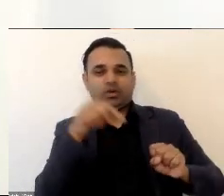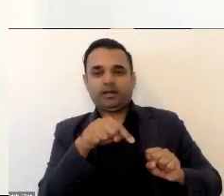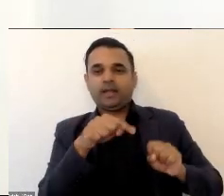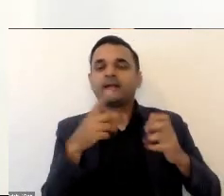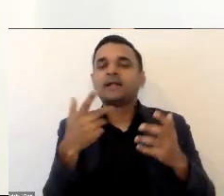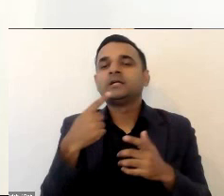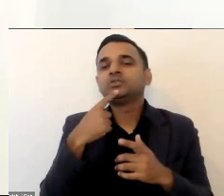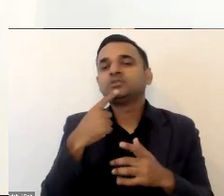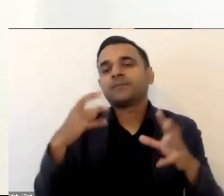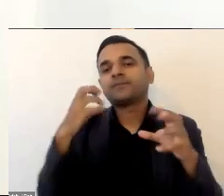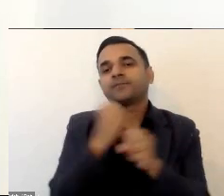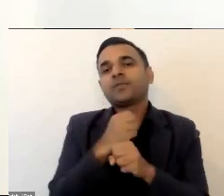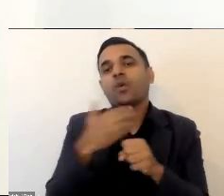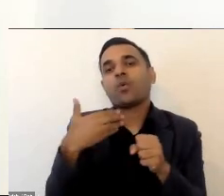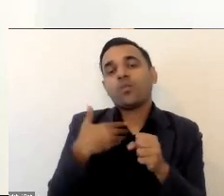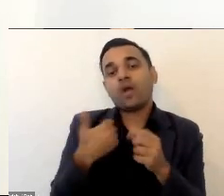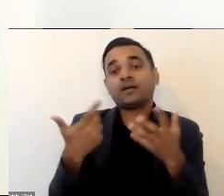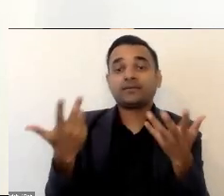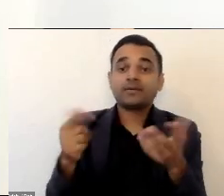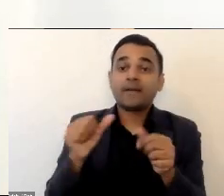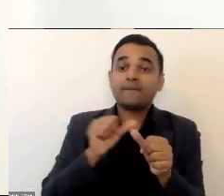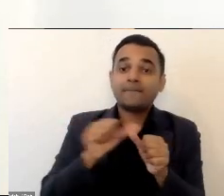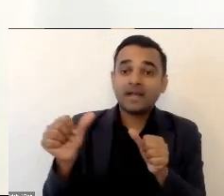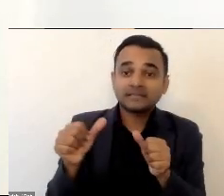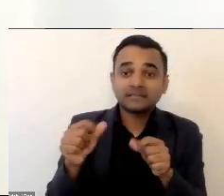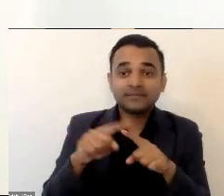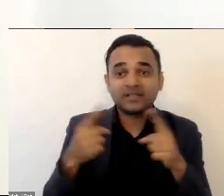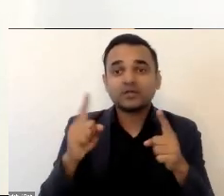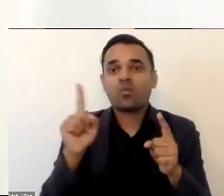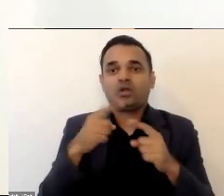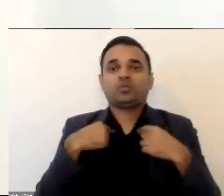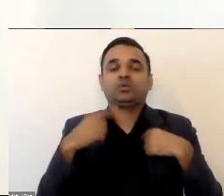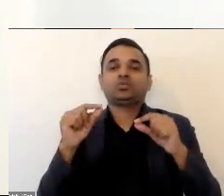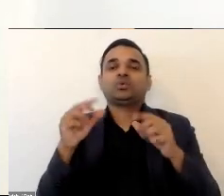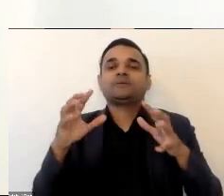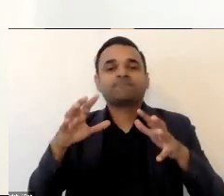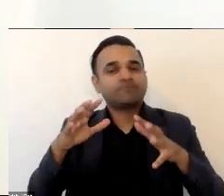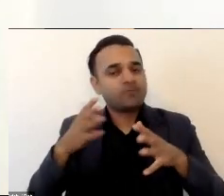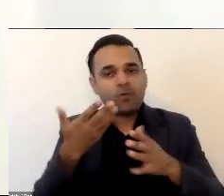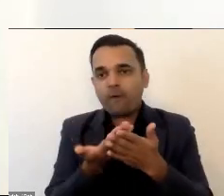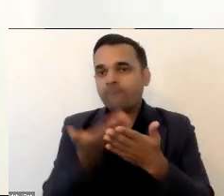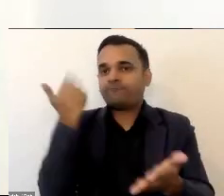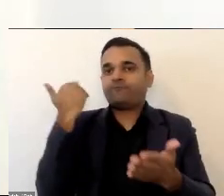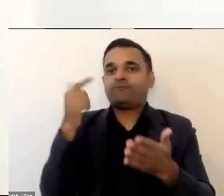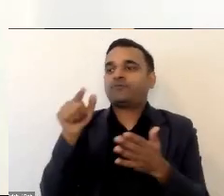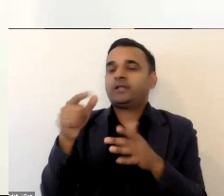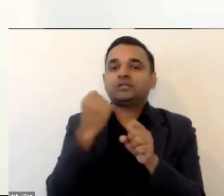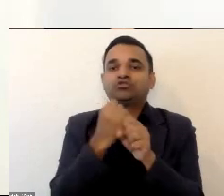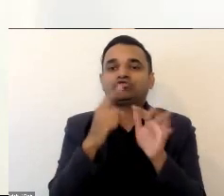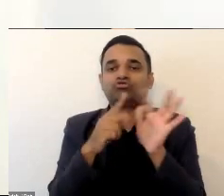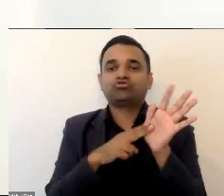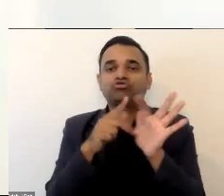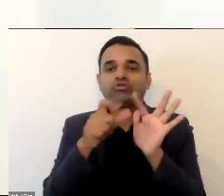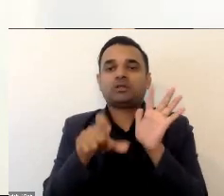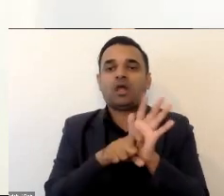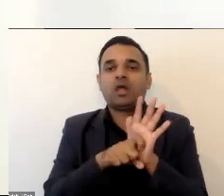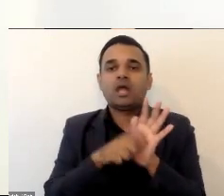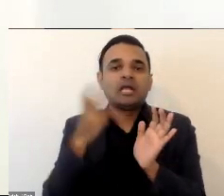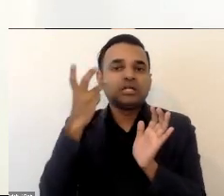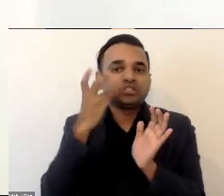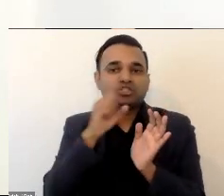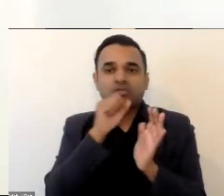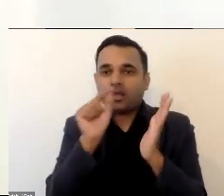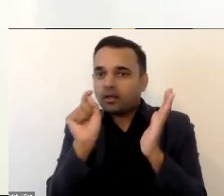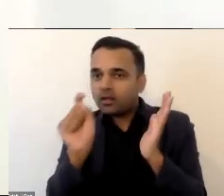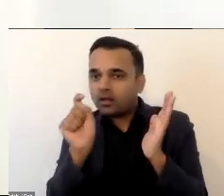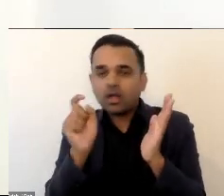set, but the AI tool was smart enough to be able to adapt and find a proxy for gender. And